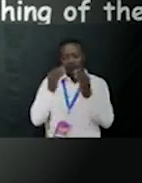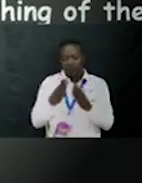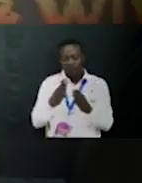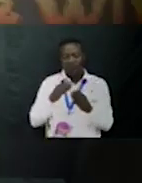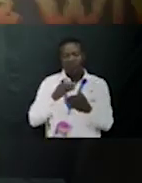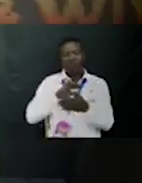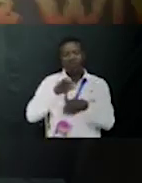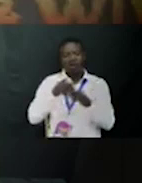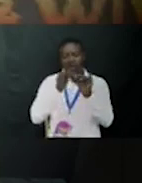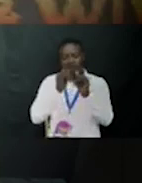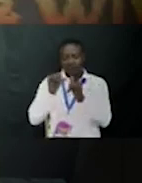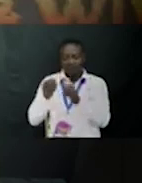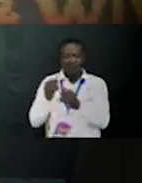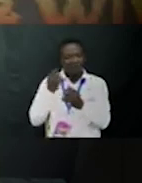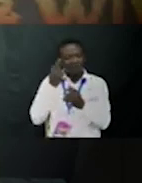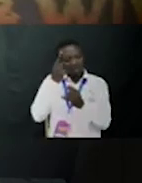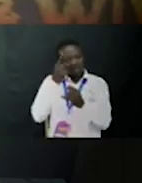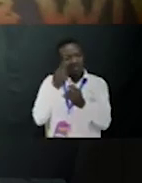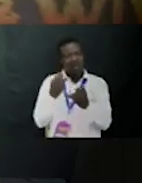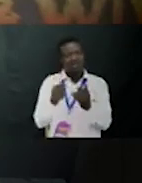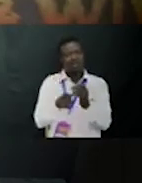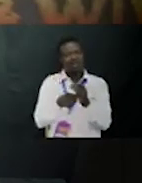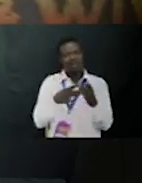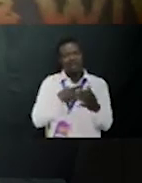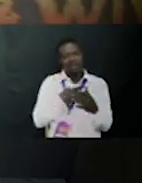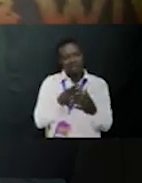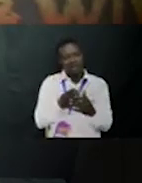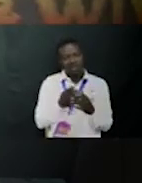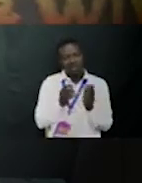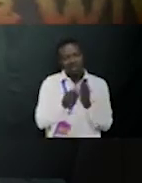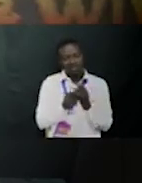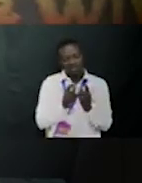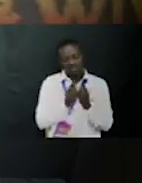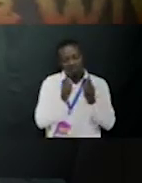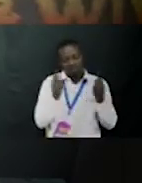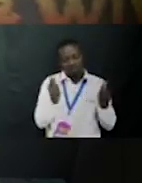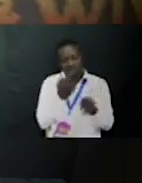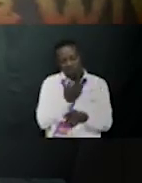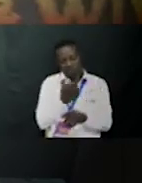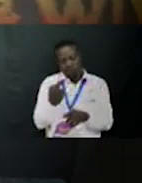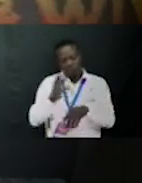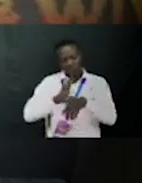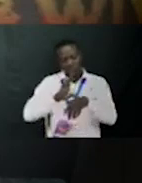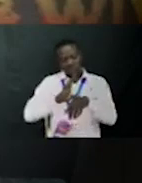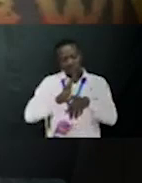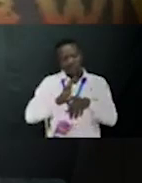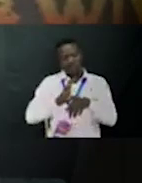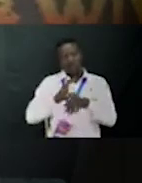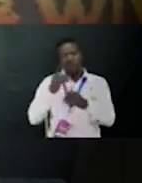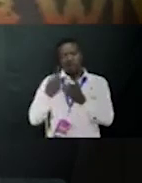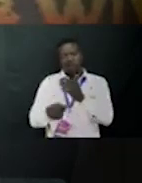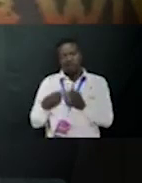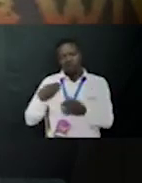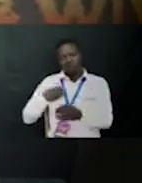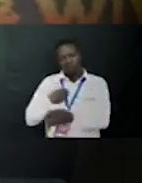church, understanding and appreciating the fact that our greatest resource as a church is in our members,